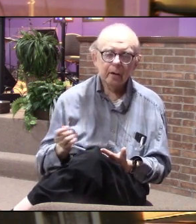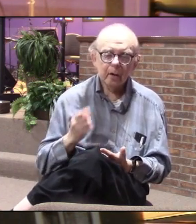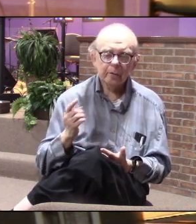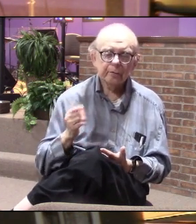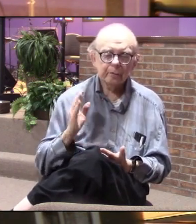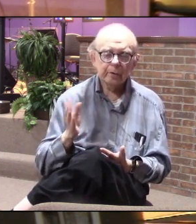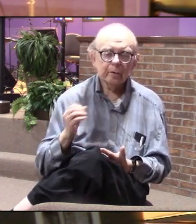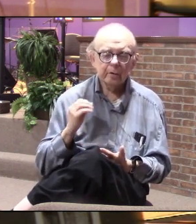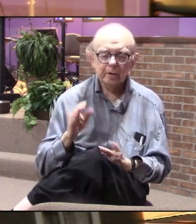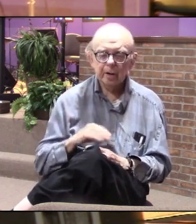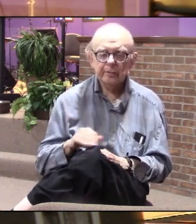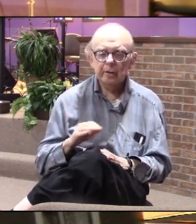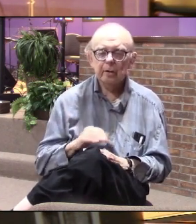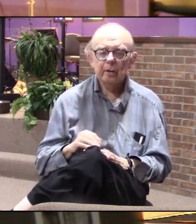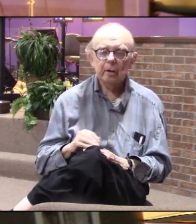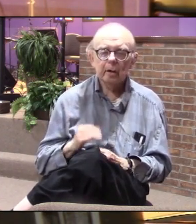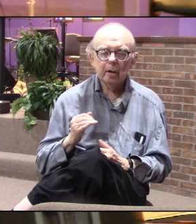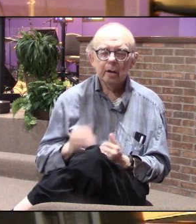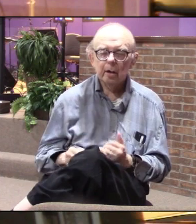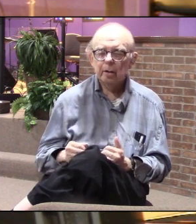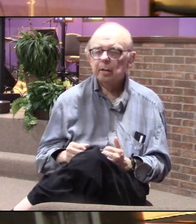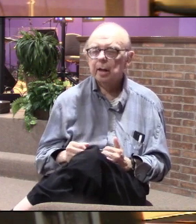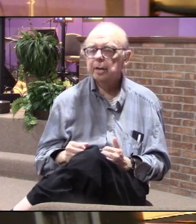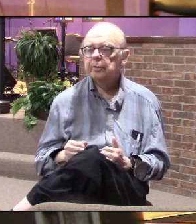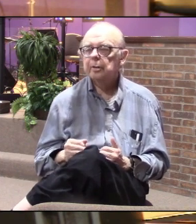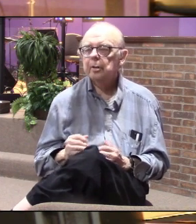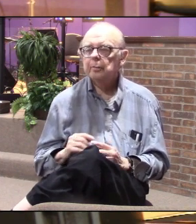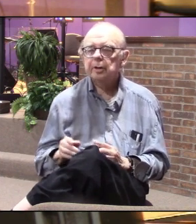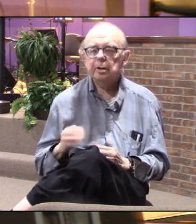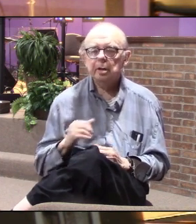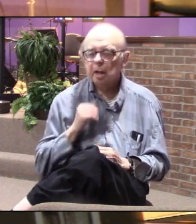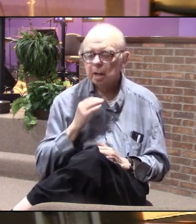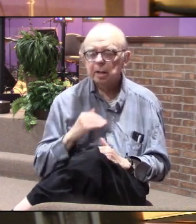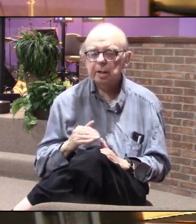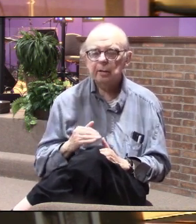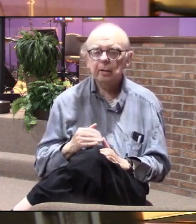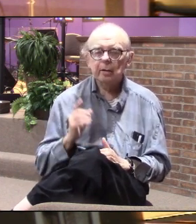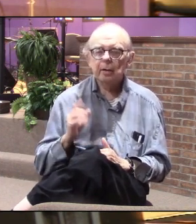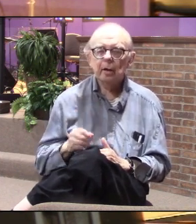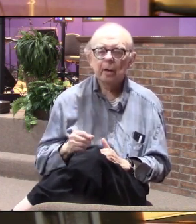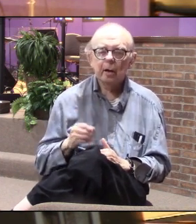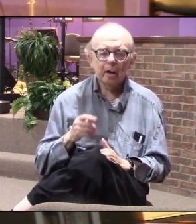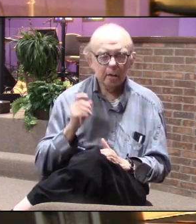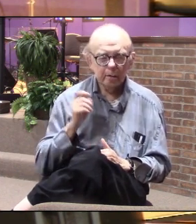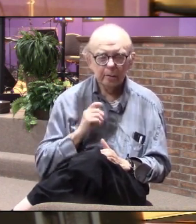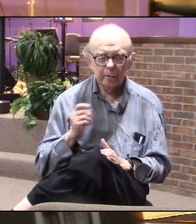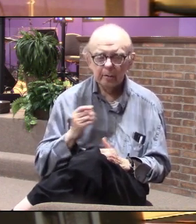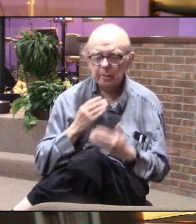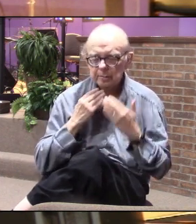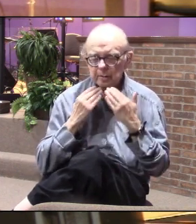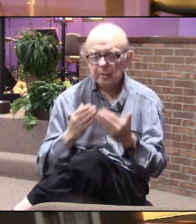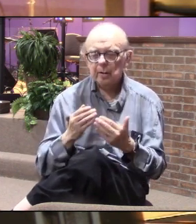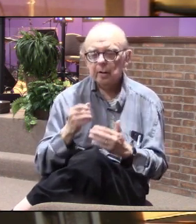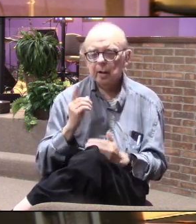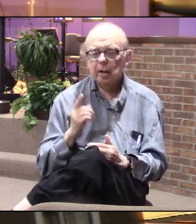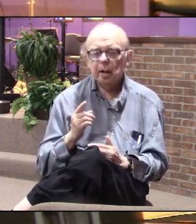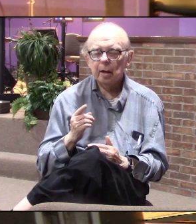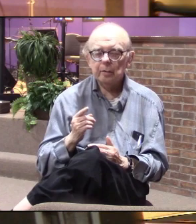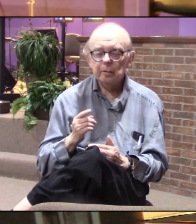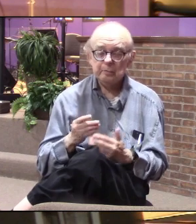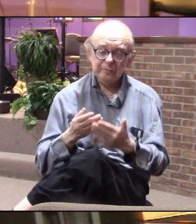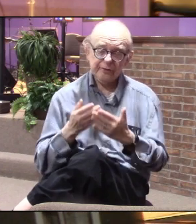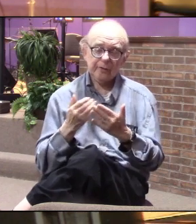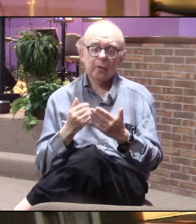be. Last but not least, you need to express gratitude to God in